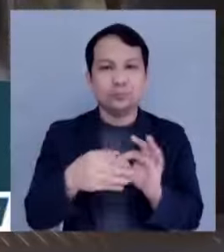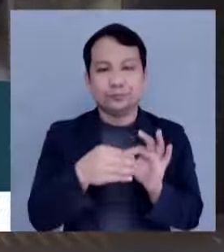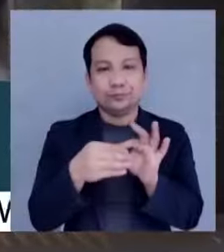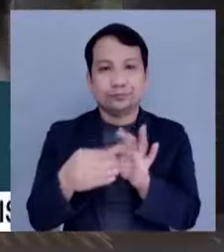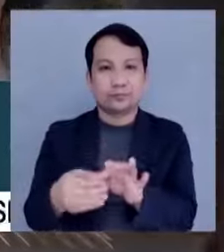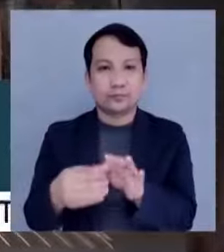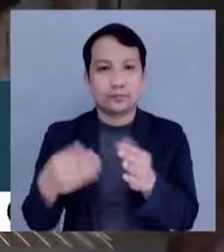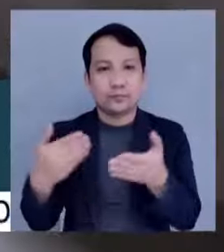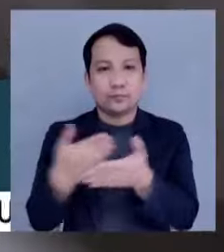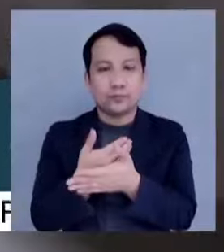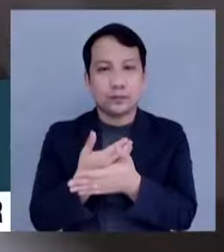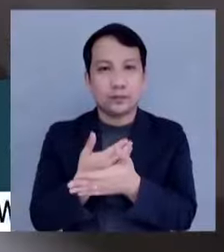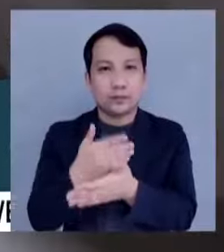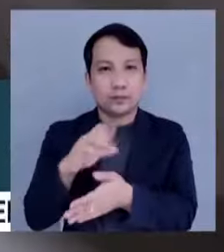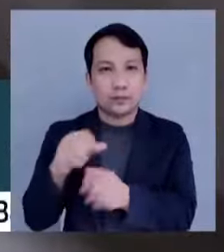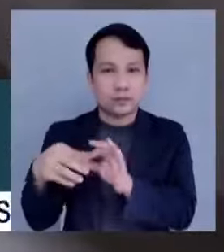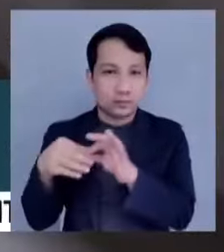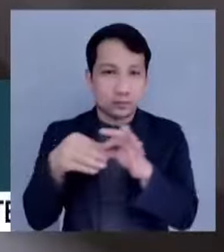monorail shuttle to